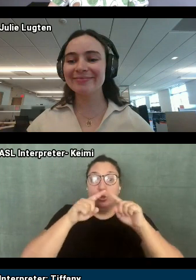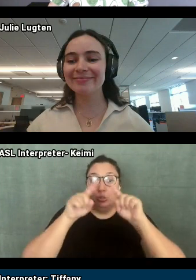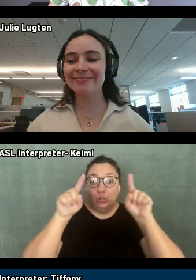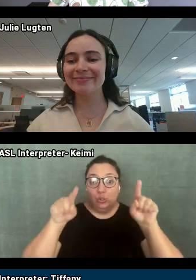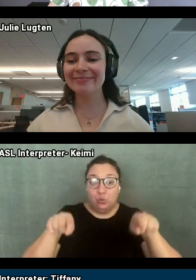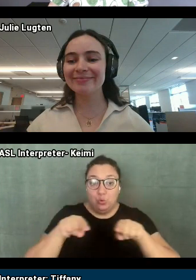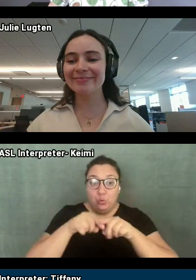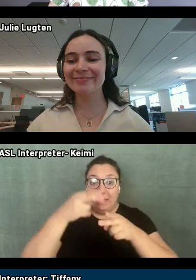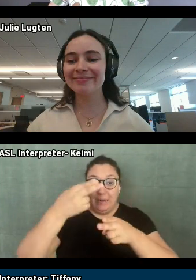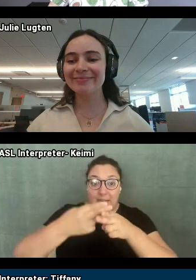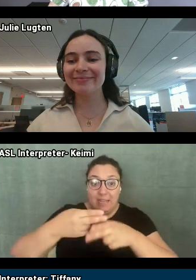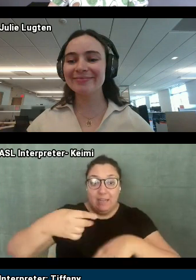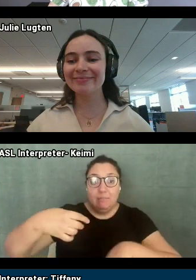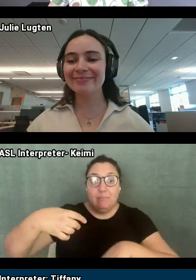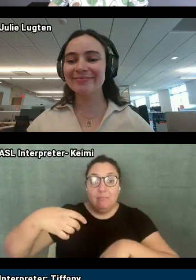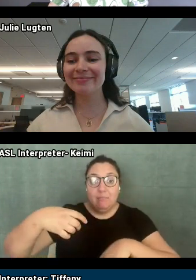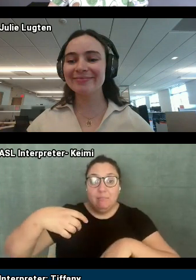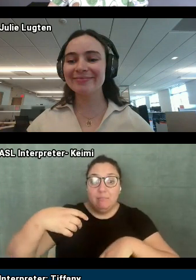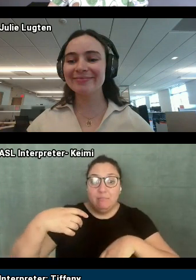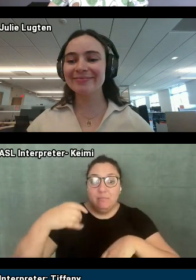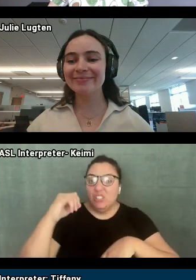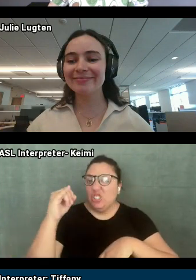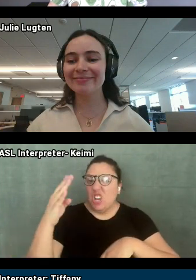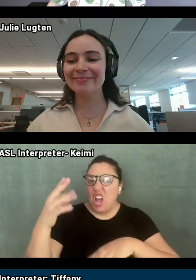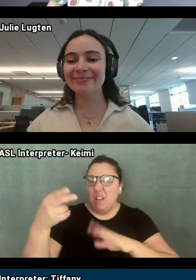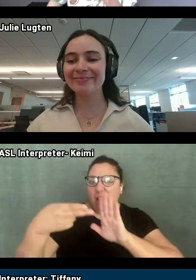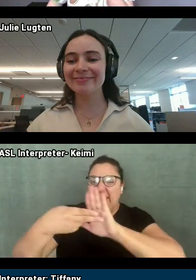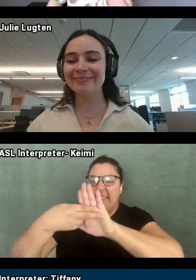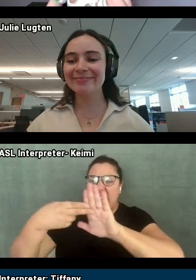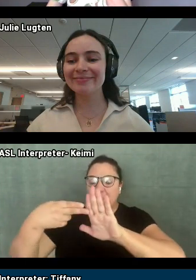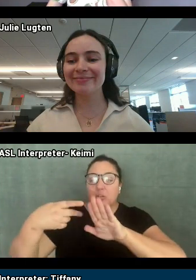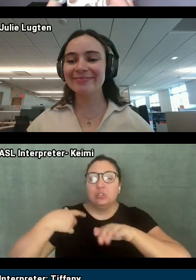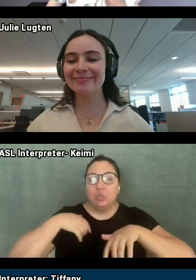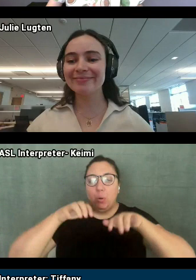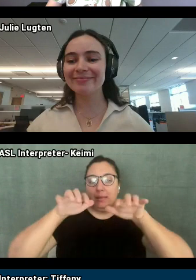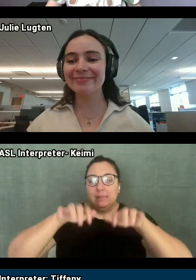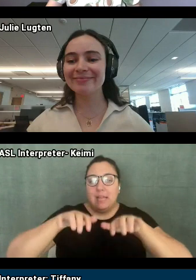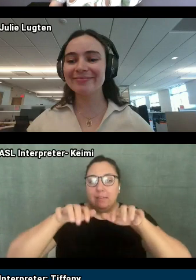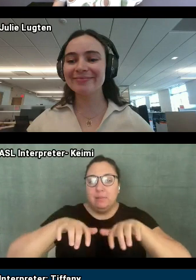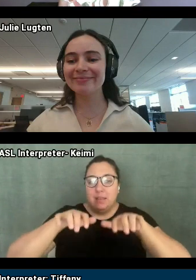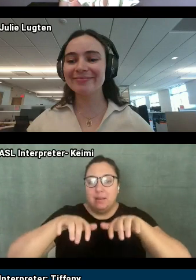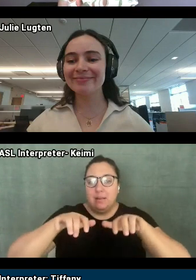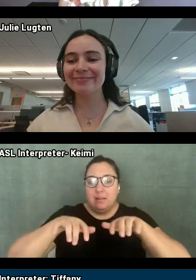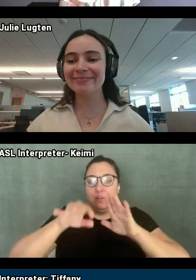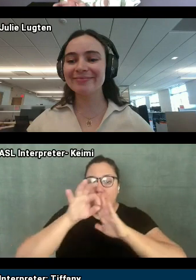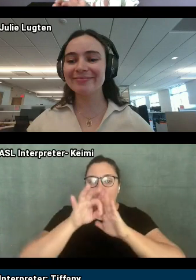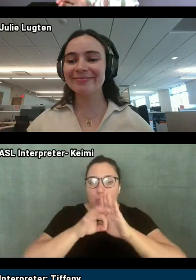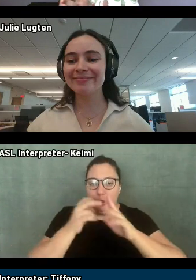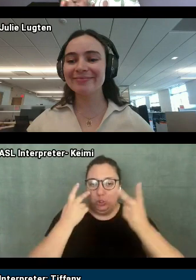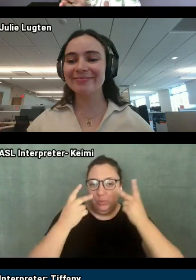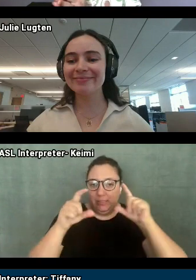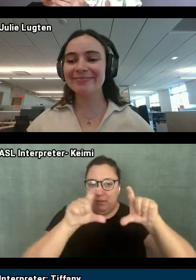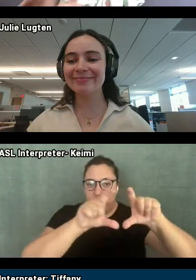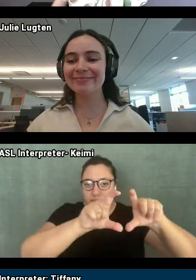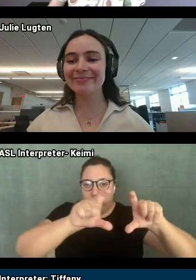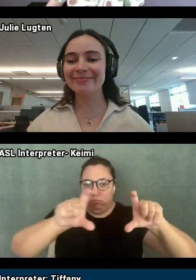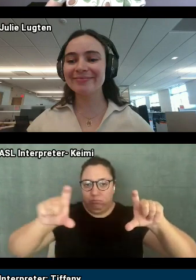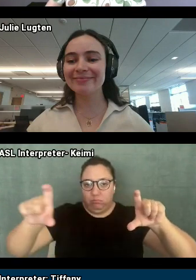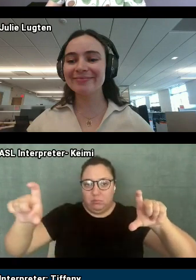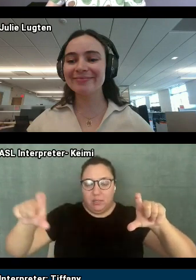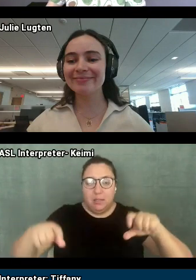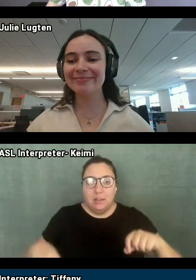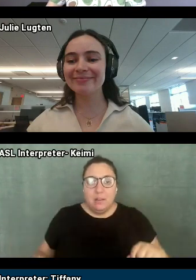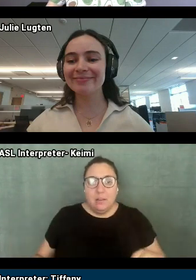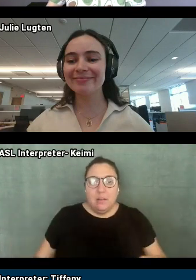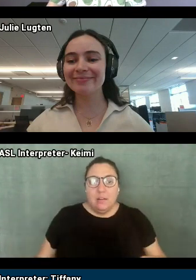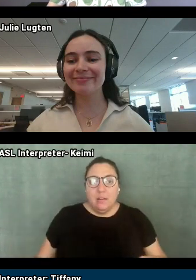And so I typed in my formula in my custom equation box. And then another thing you can do is